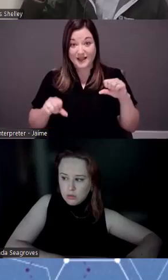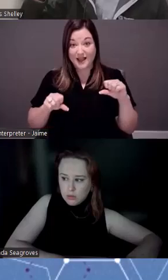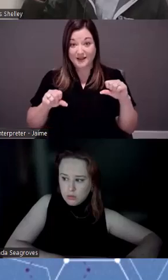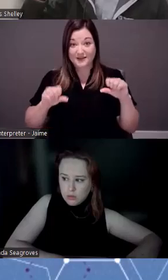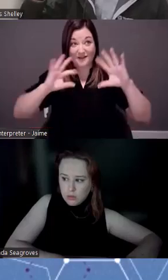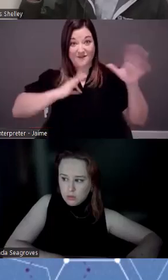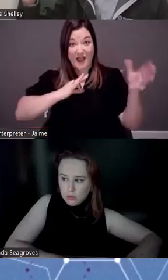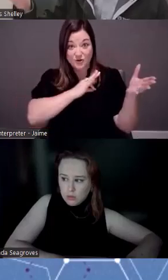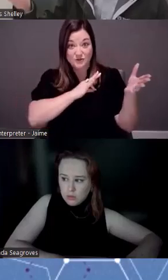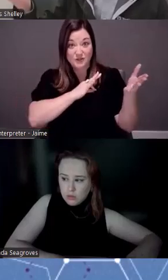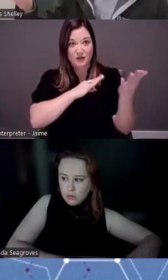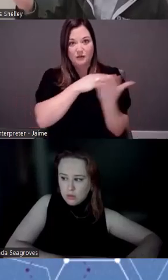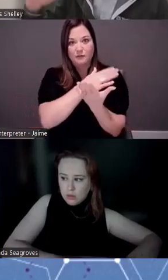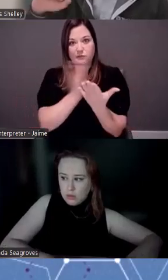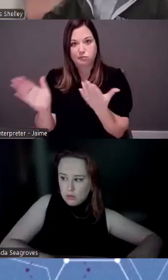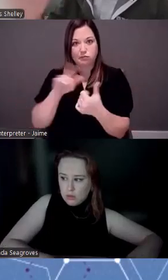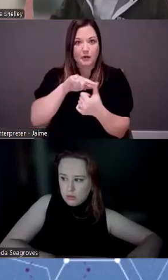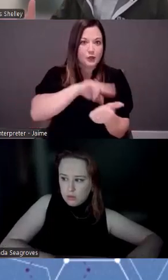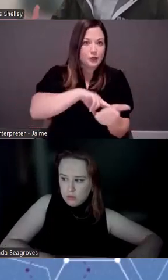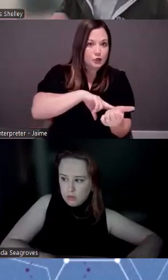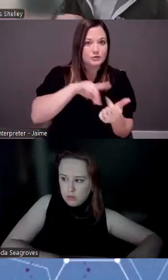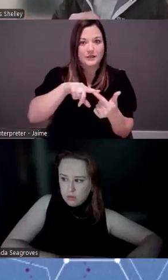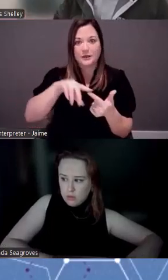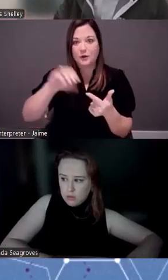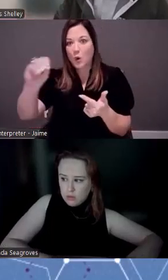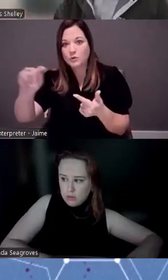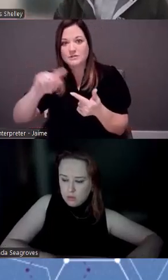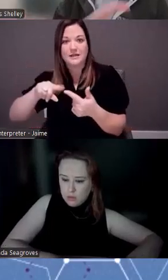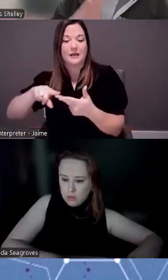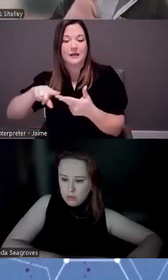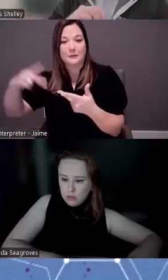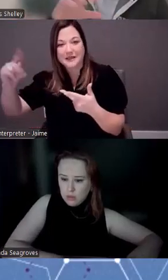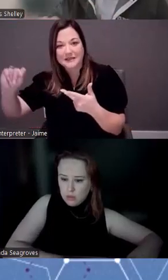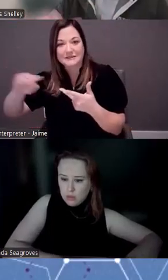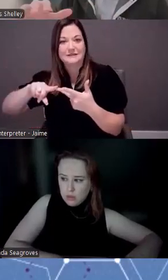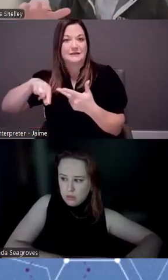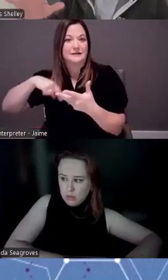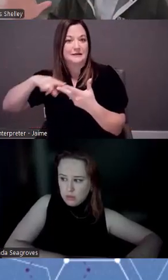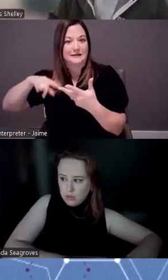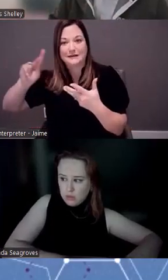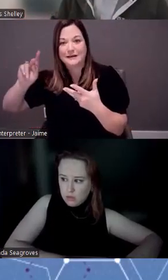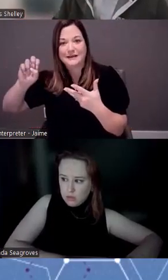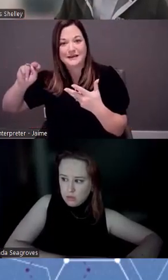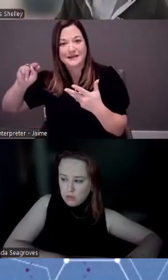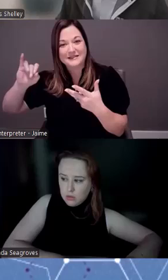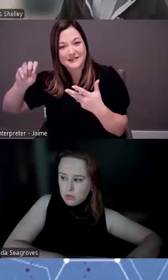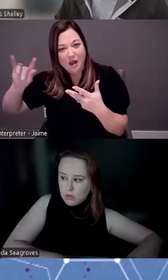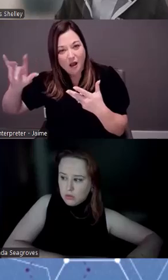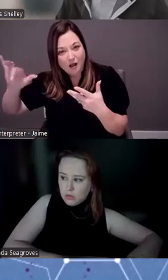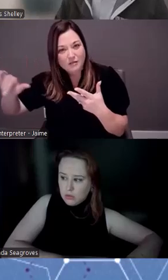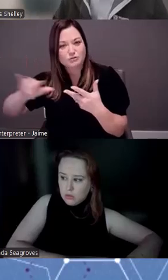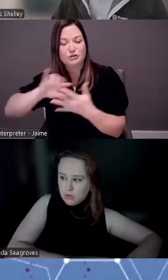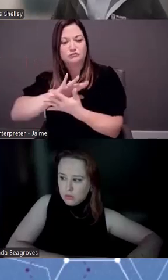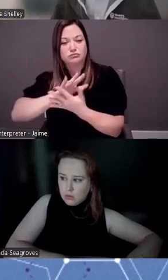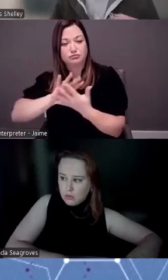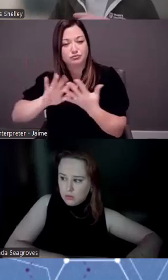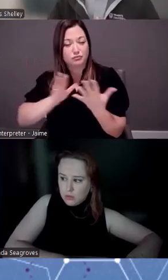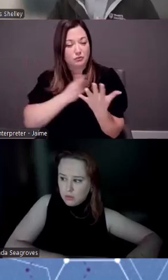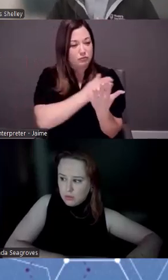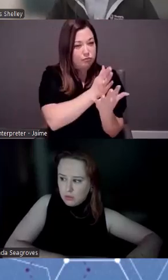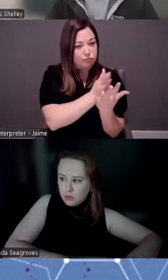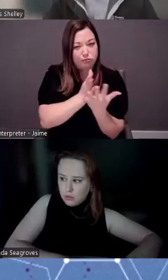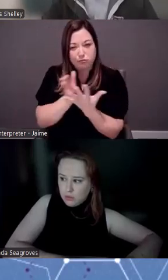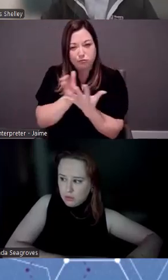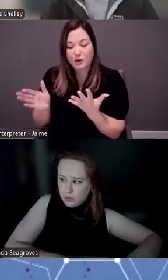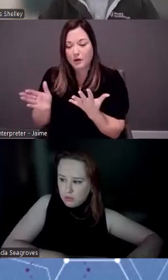there's nursing, there might be occupational therapy, physical therapy, kinesiology. There can be so many subgroups within that. And so there's not really